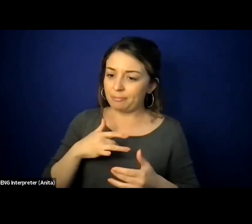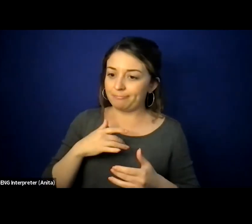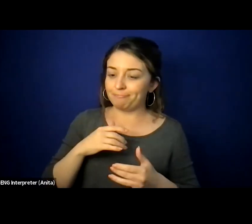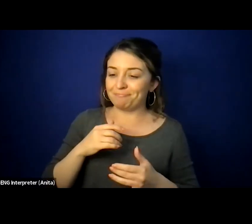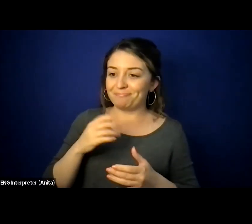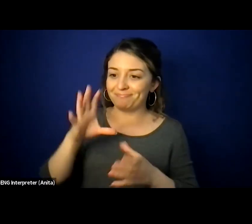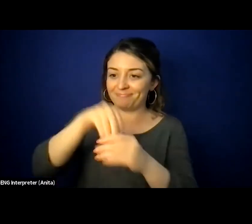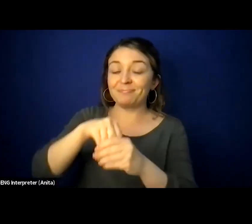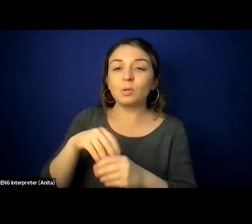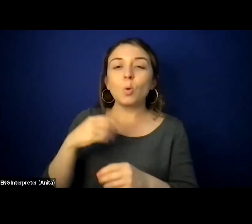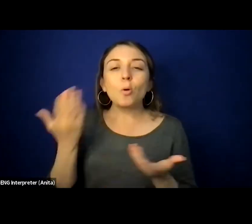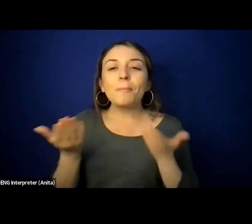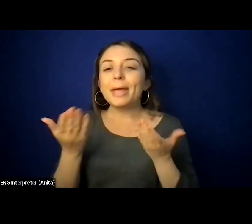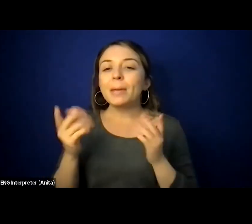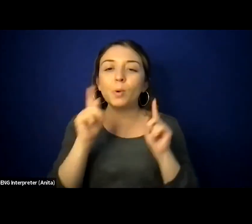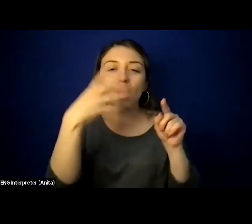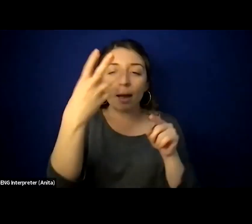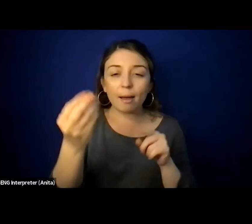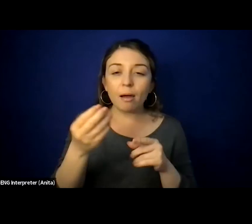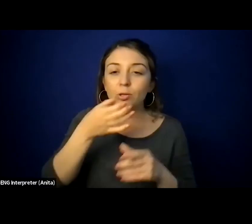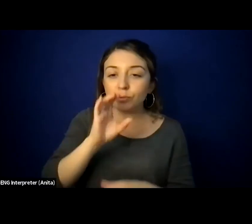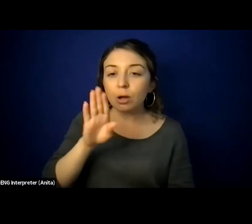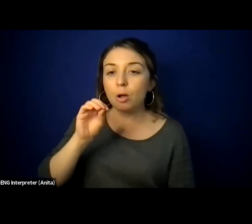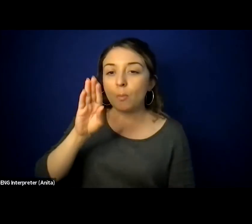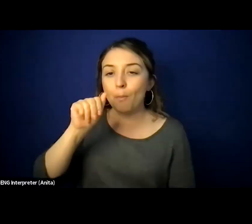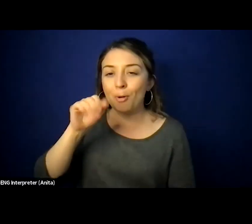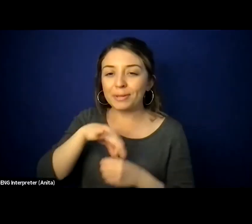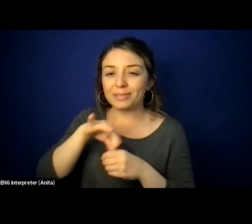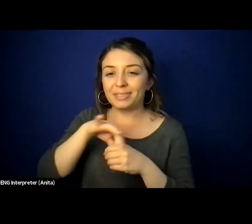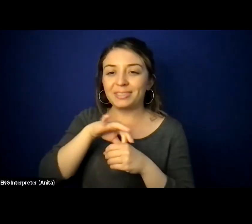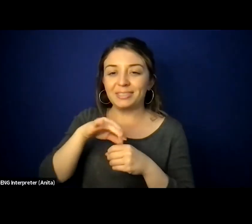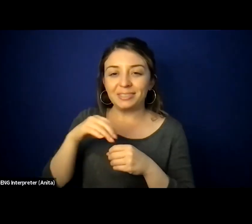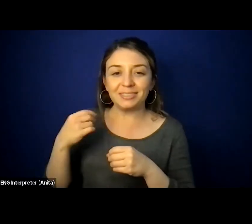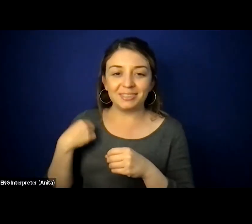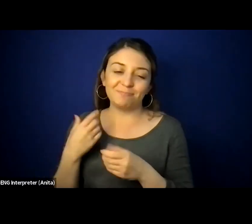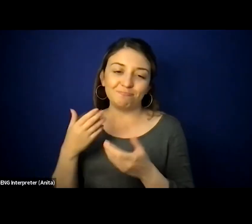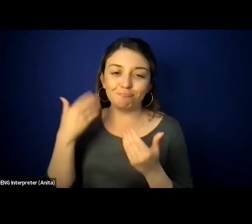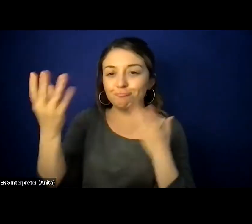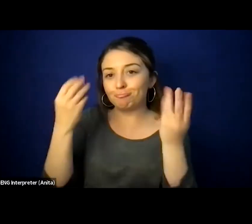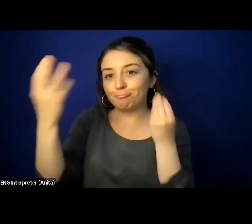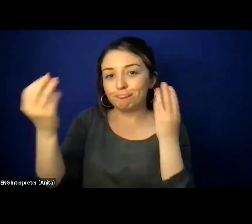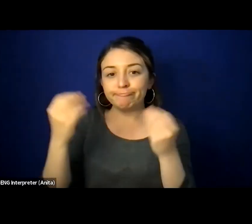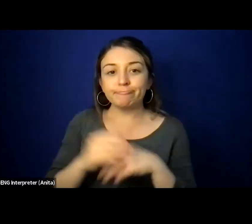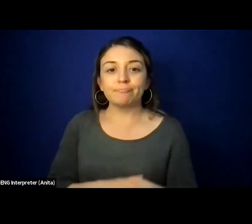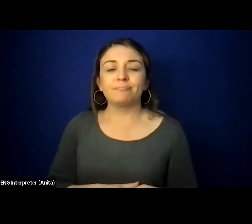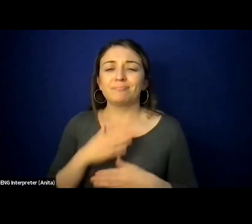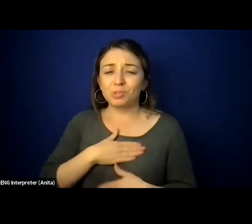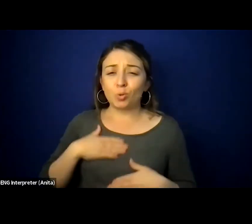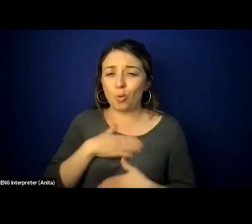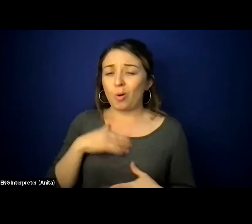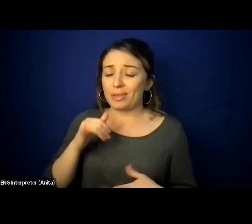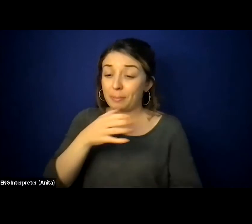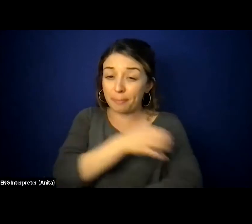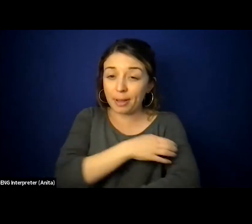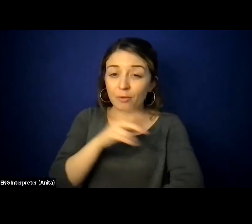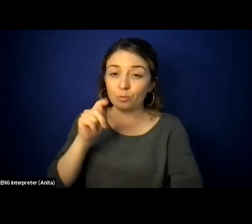as a team, which was one of the responses from a grantee that I got from my earlier question. Joy is also a powerful